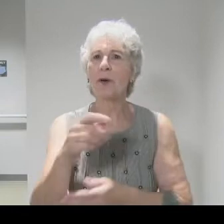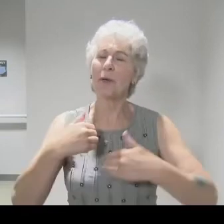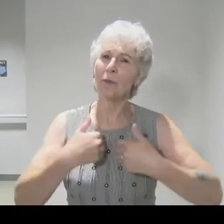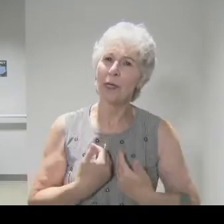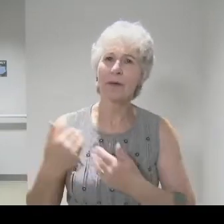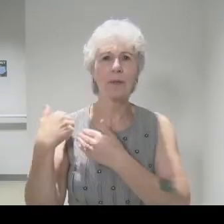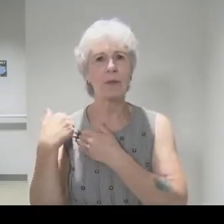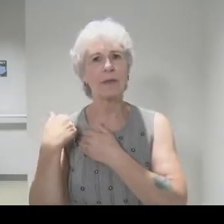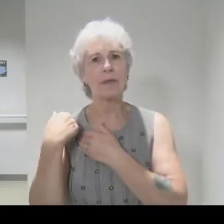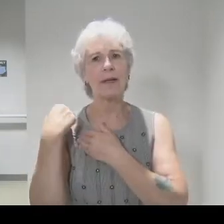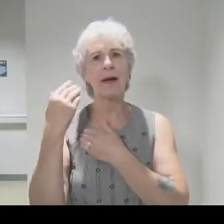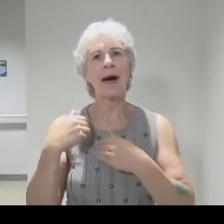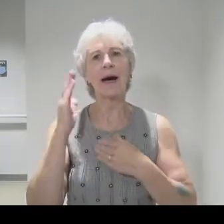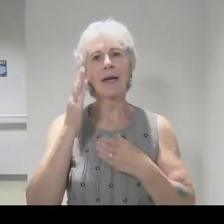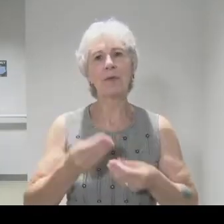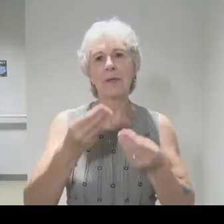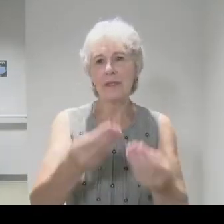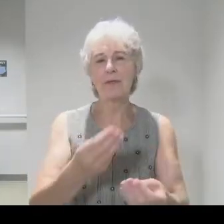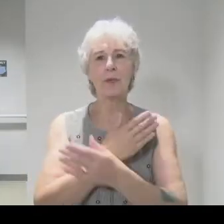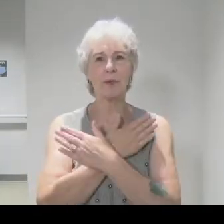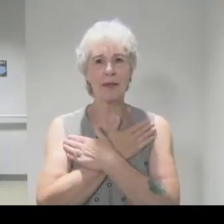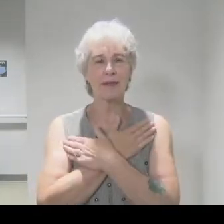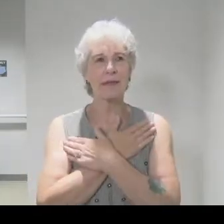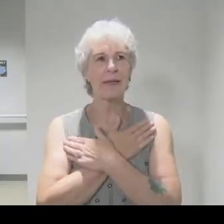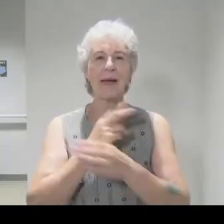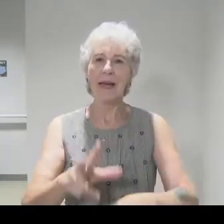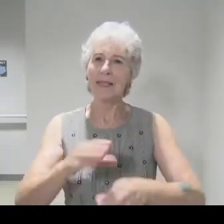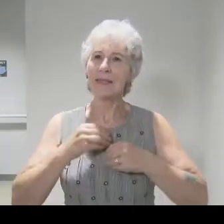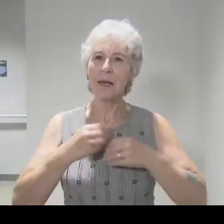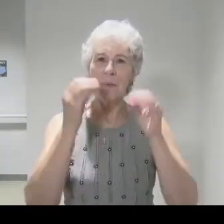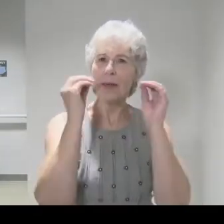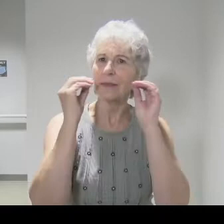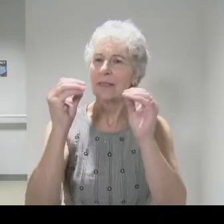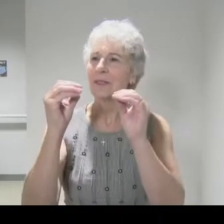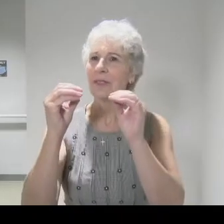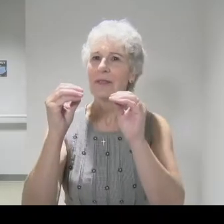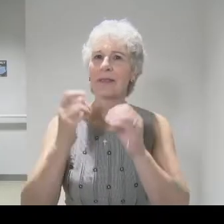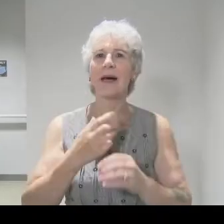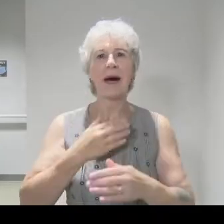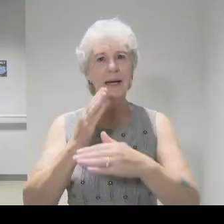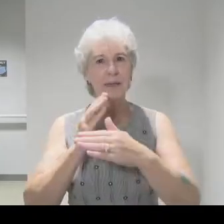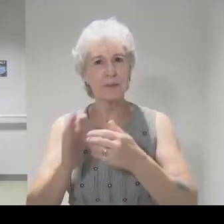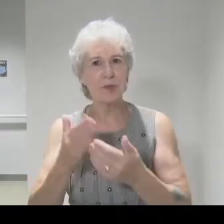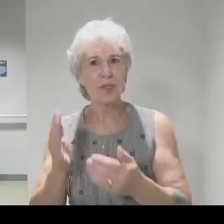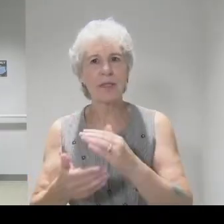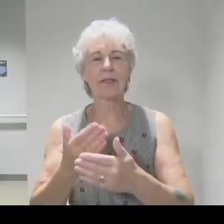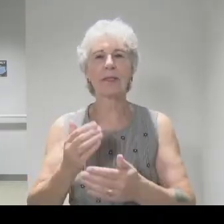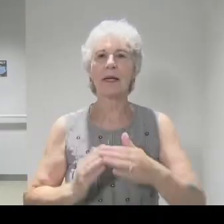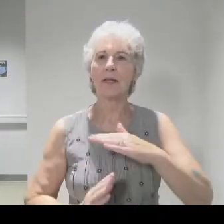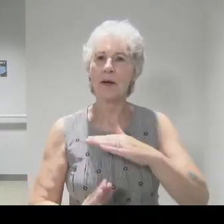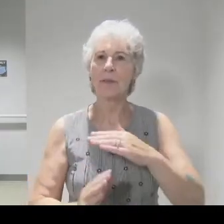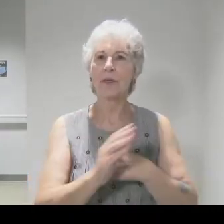you rest. Take my yoke upon you and learn from me, for I am gentle and humble in heart, and you will find rest for your